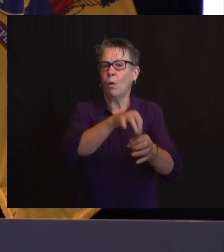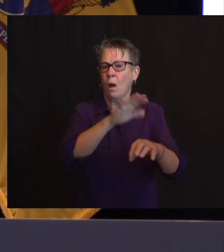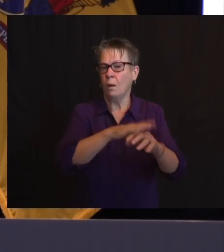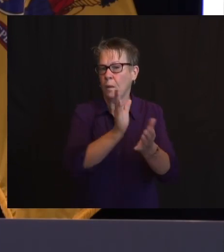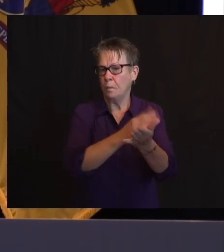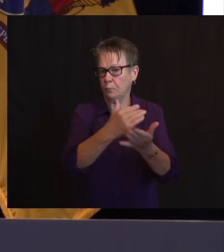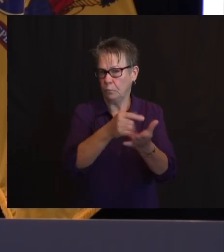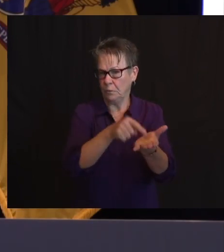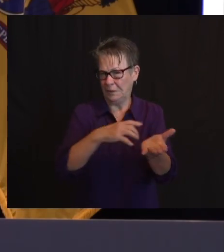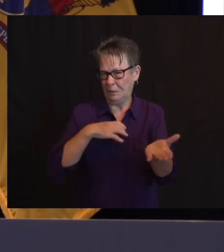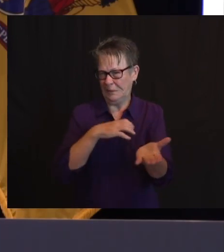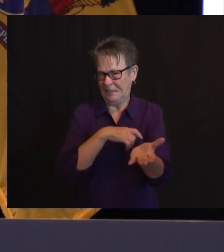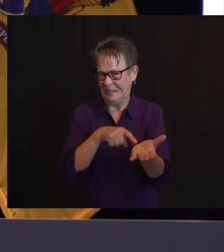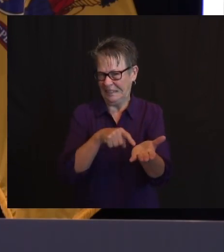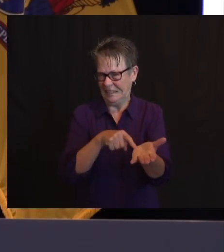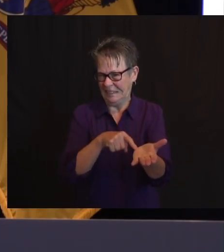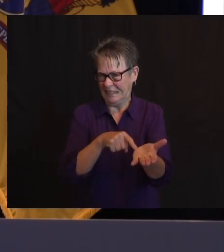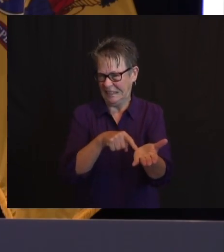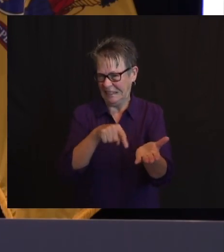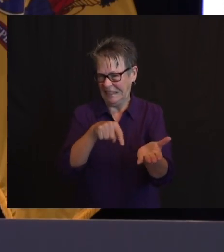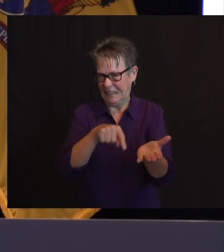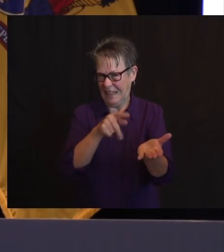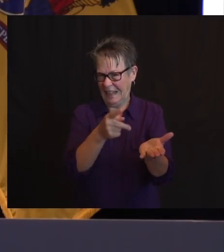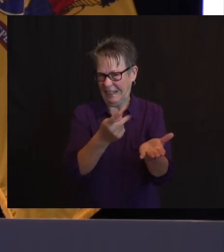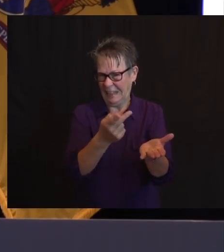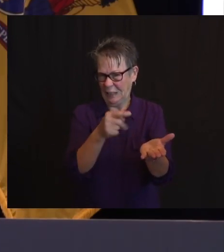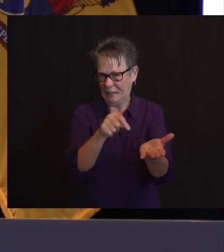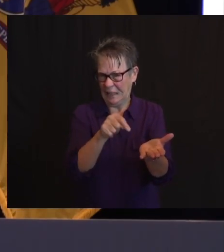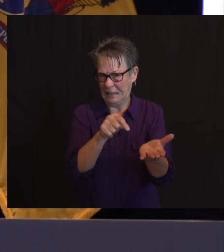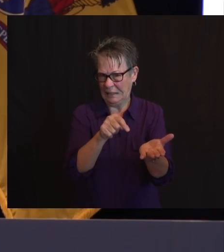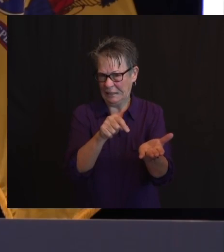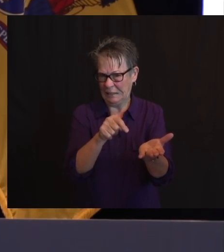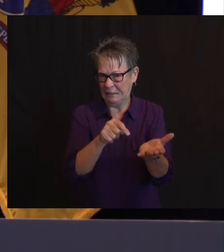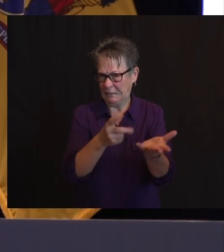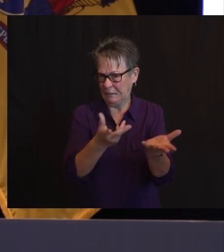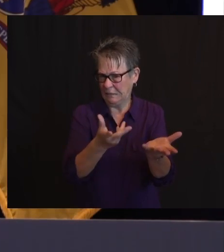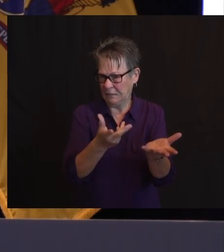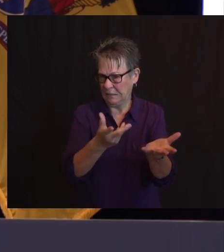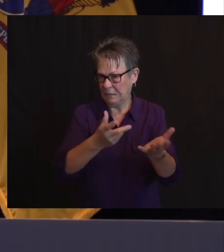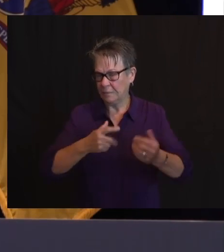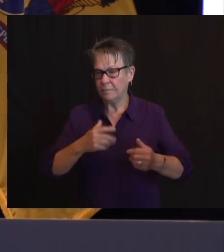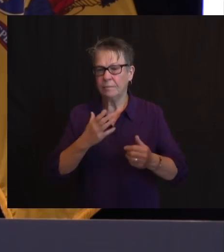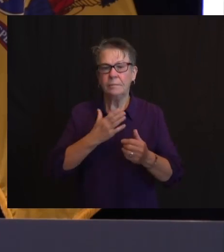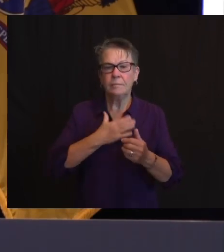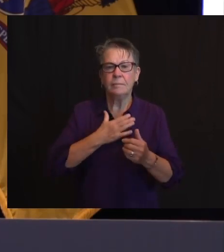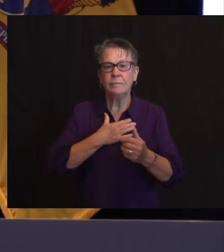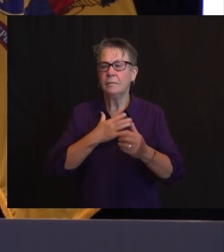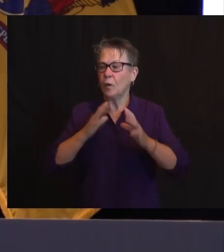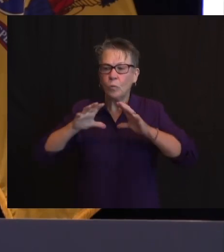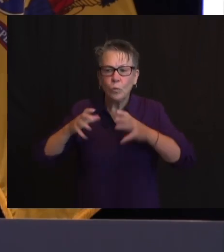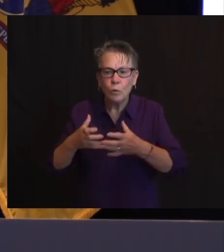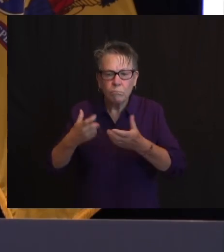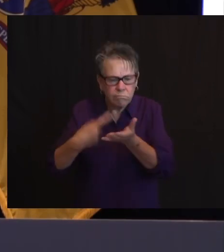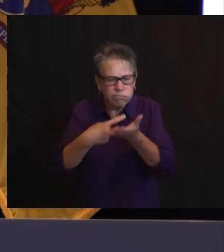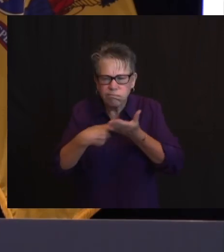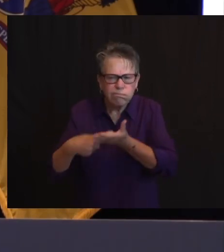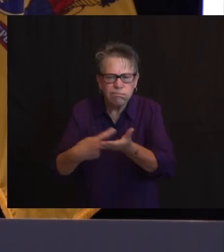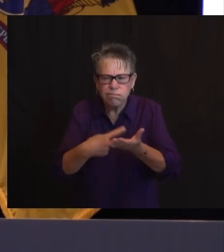ground, teamwork has been exceptional, and the one piece of this that we were very happy